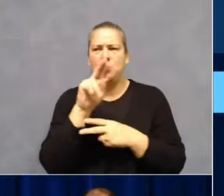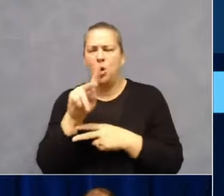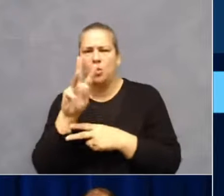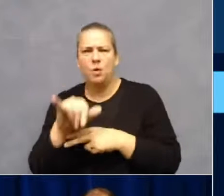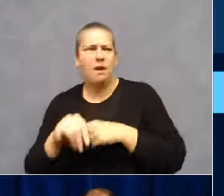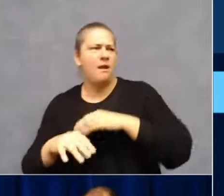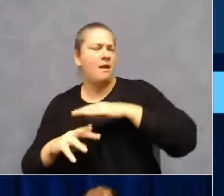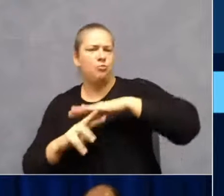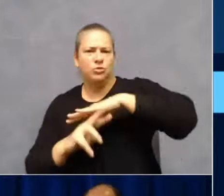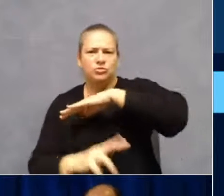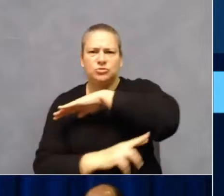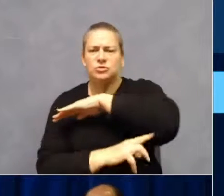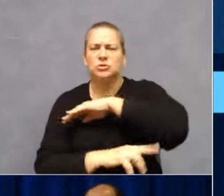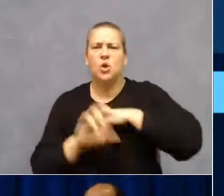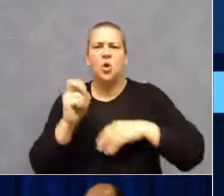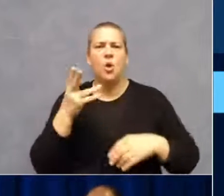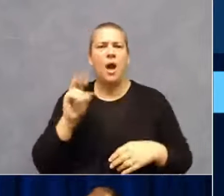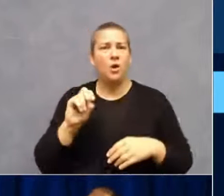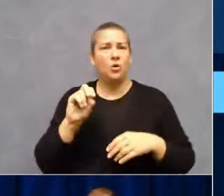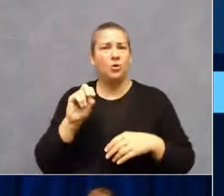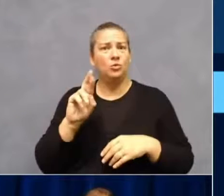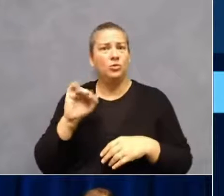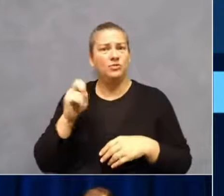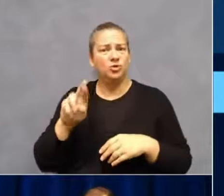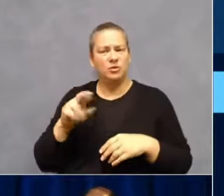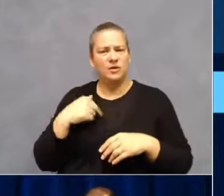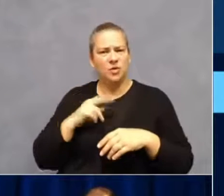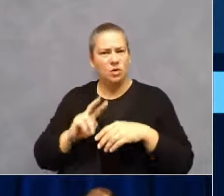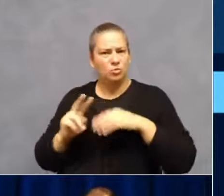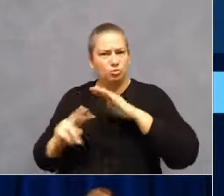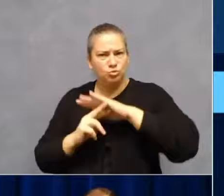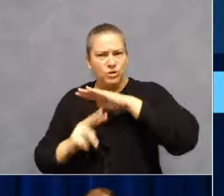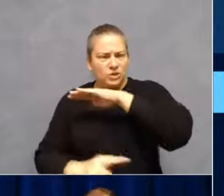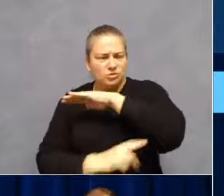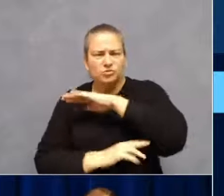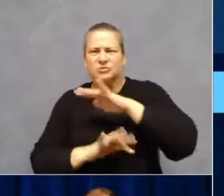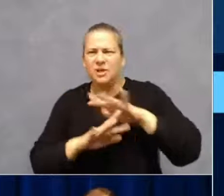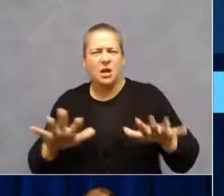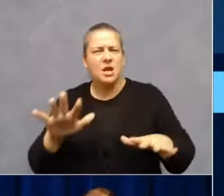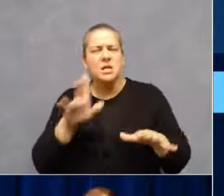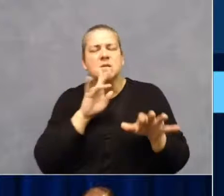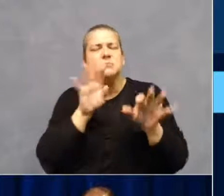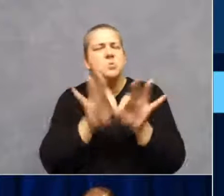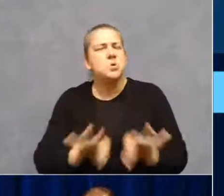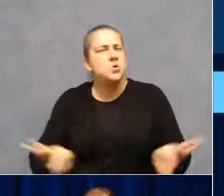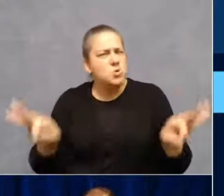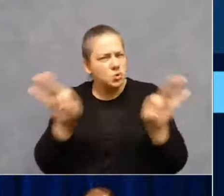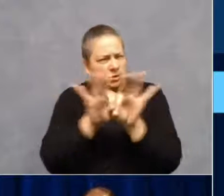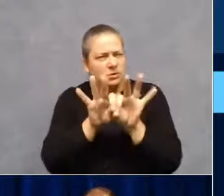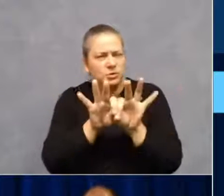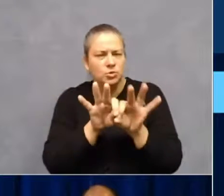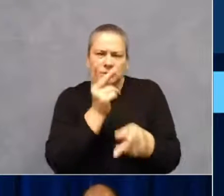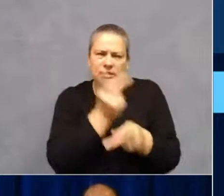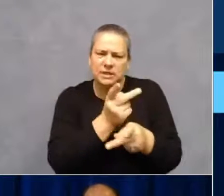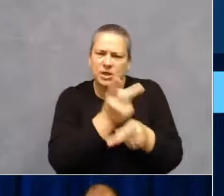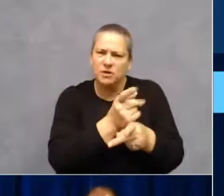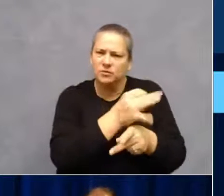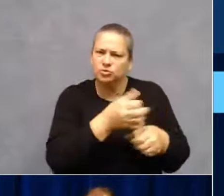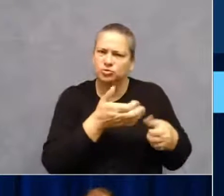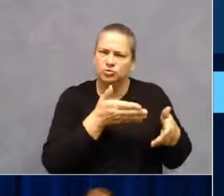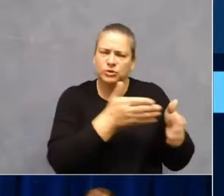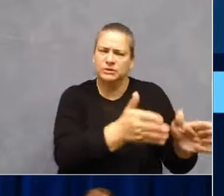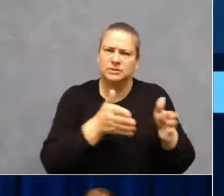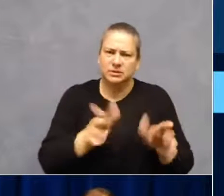River. It's equally as important to keep and maintain the streets and roads right around where we